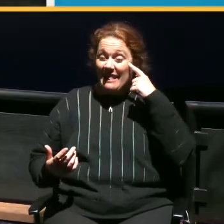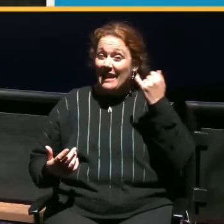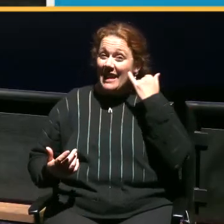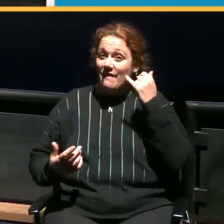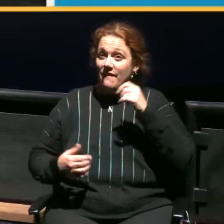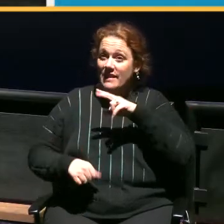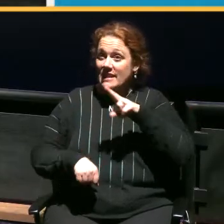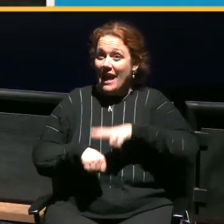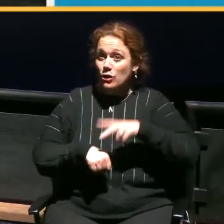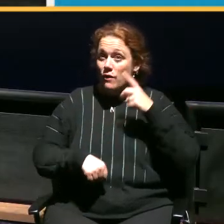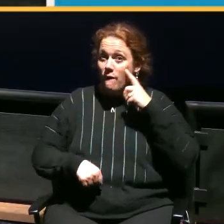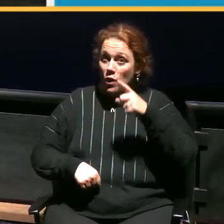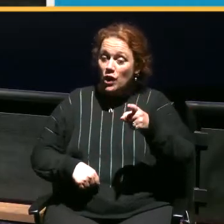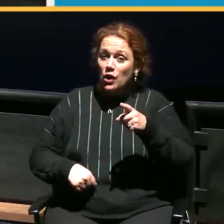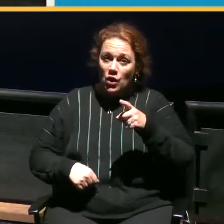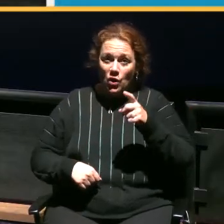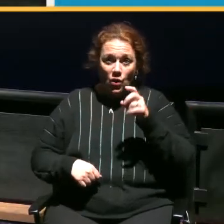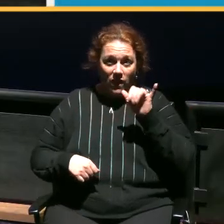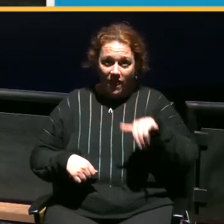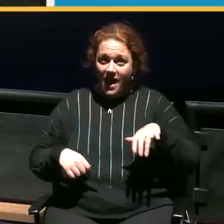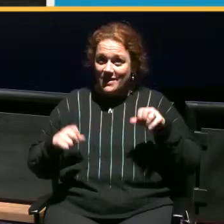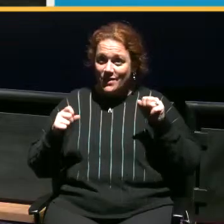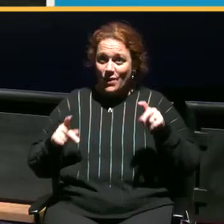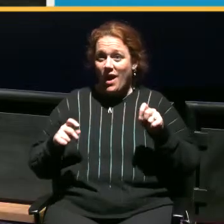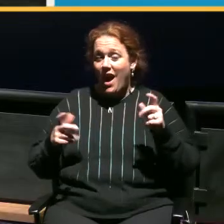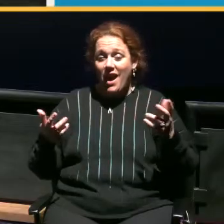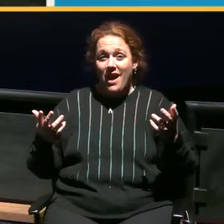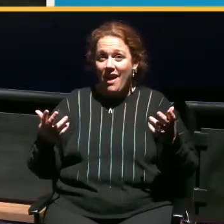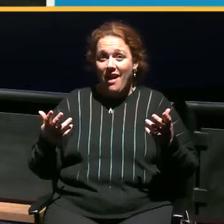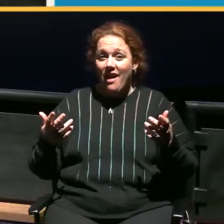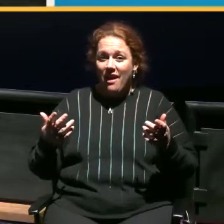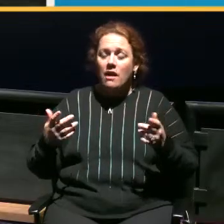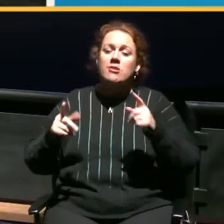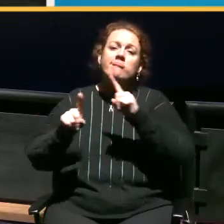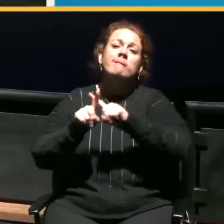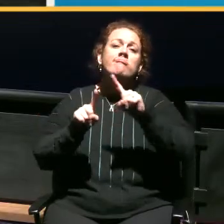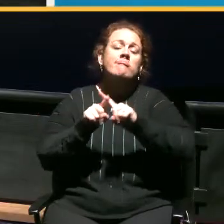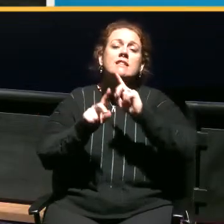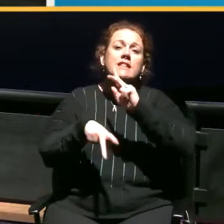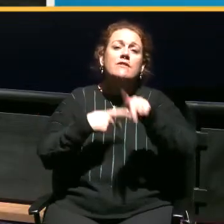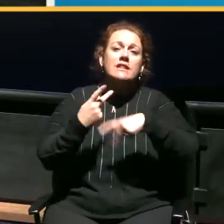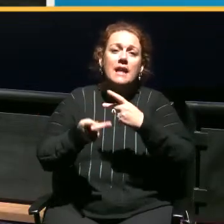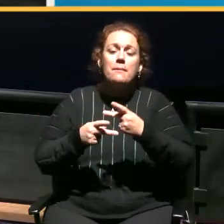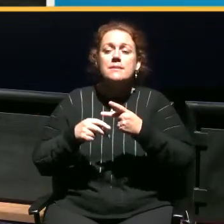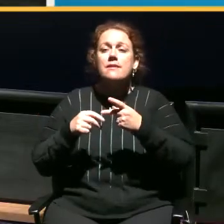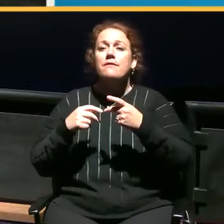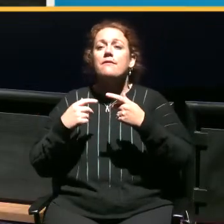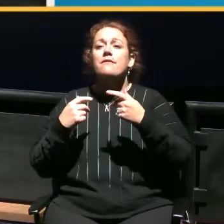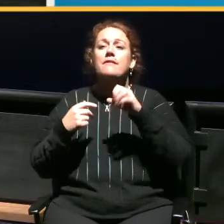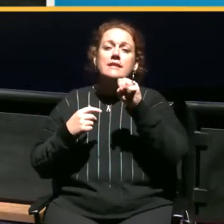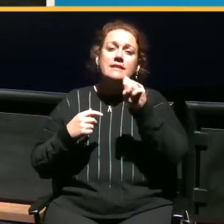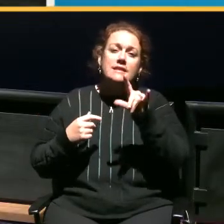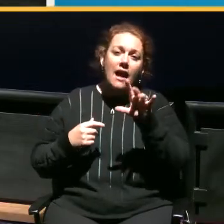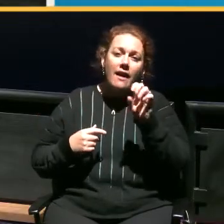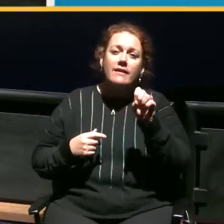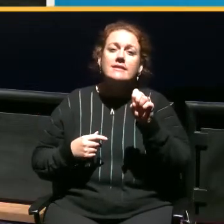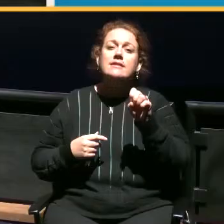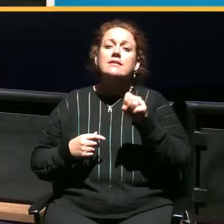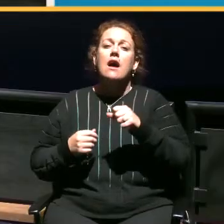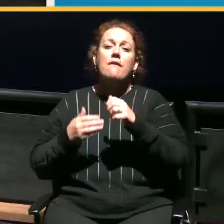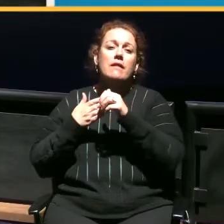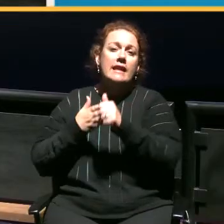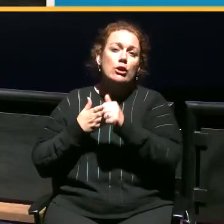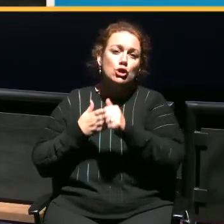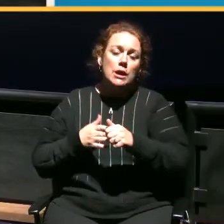be that way, that's okay. I think that there are different types of leaders. There's different styles of leadership and of